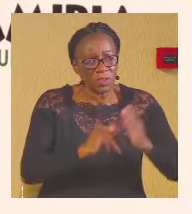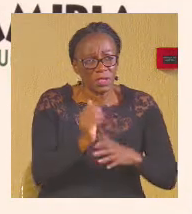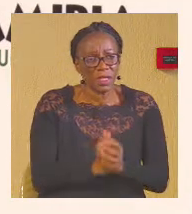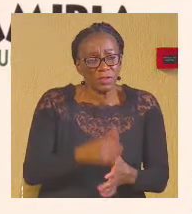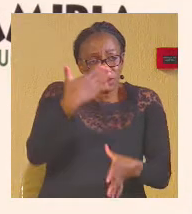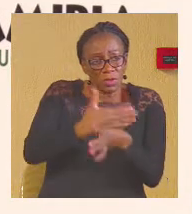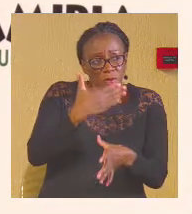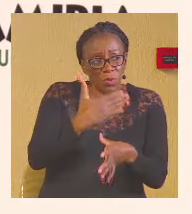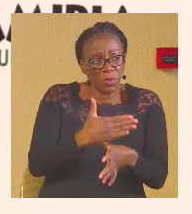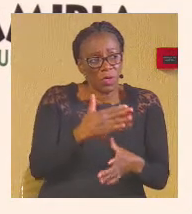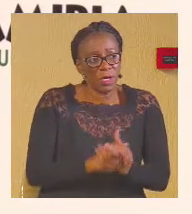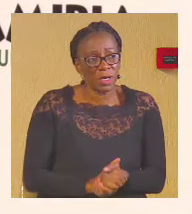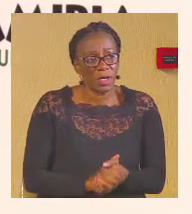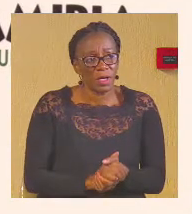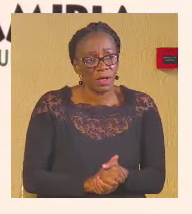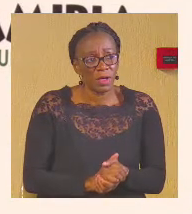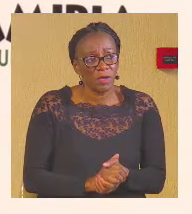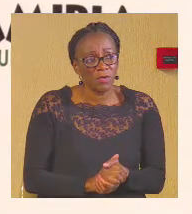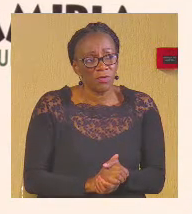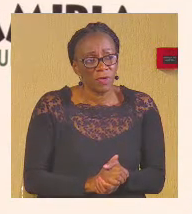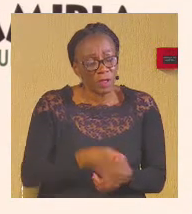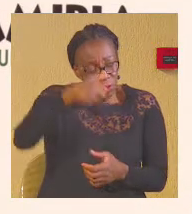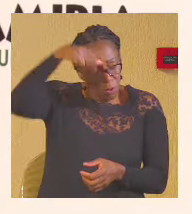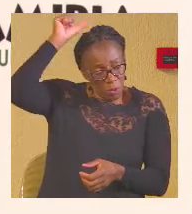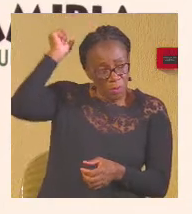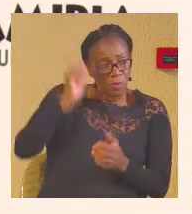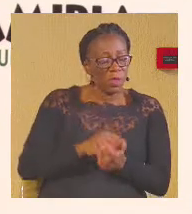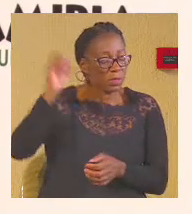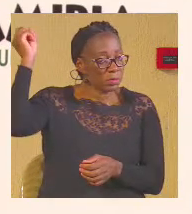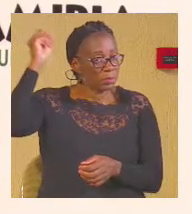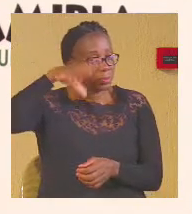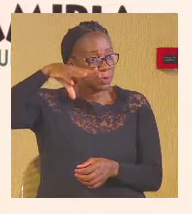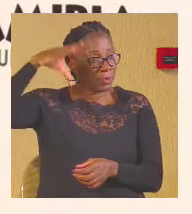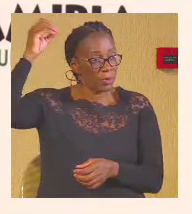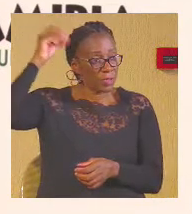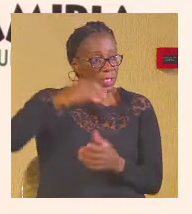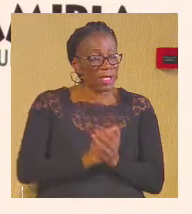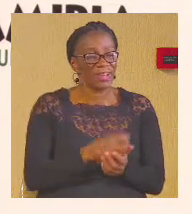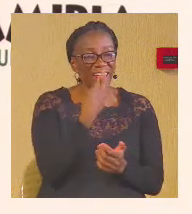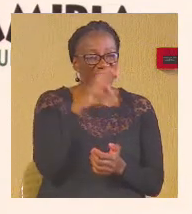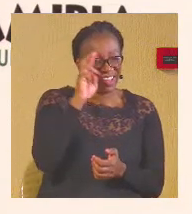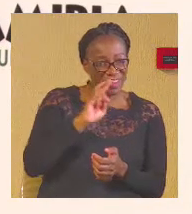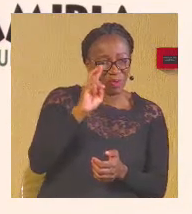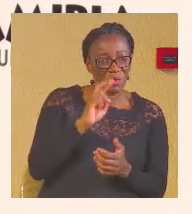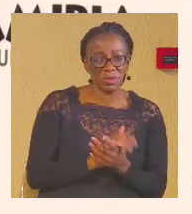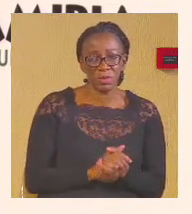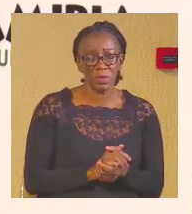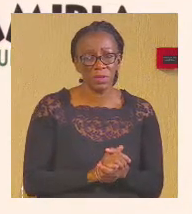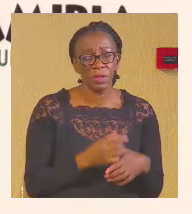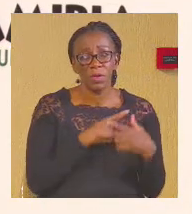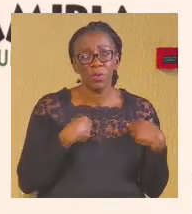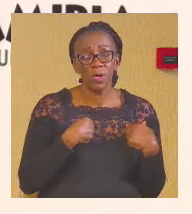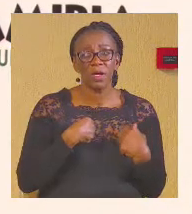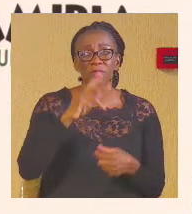isolation facilities at Opuo, at Oshakati, at Rundu, and so forth. So we have also